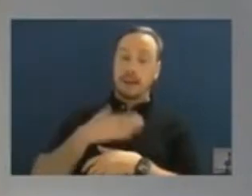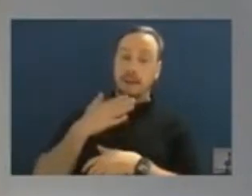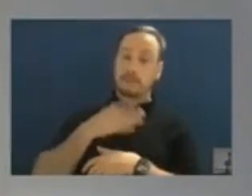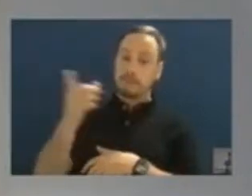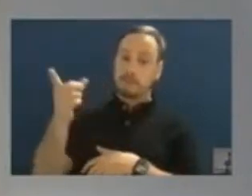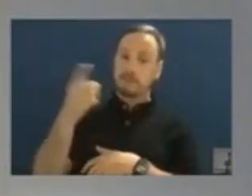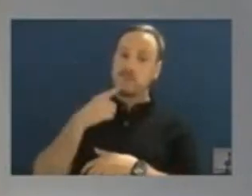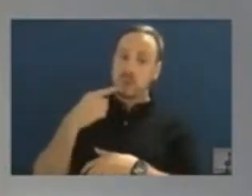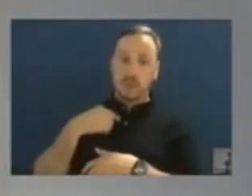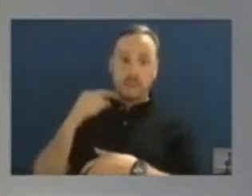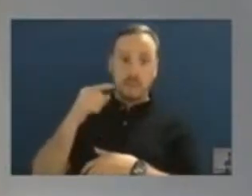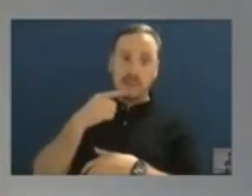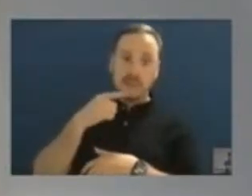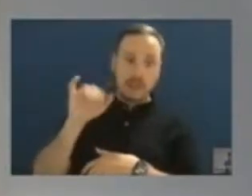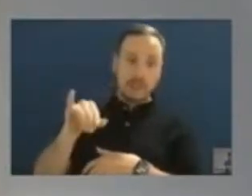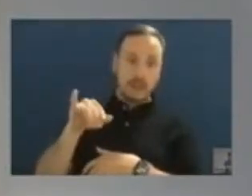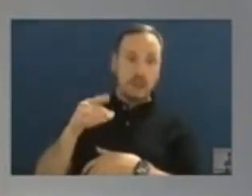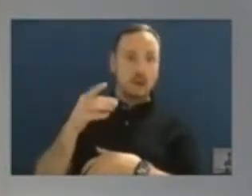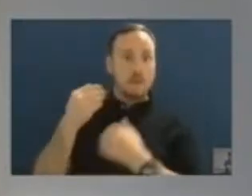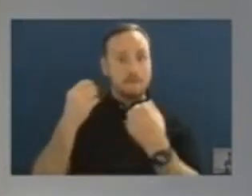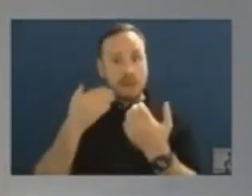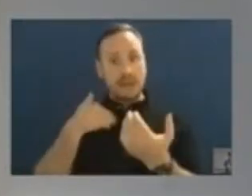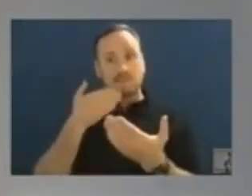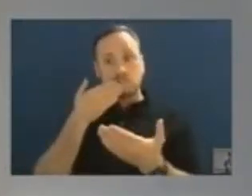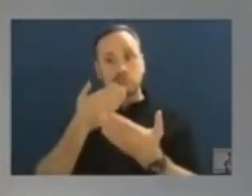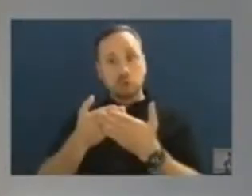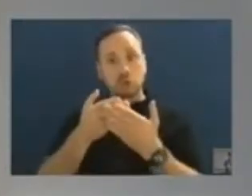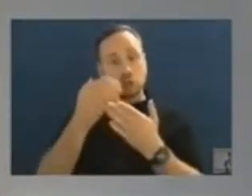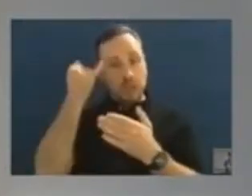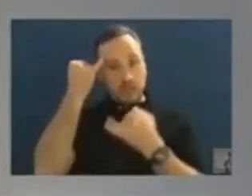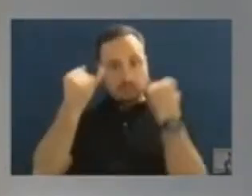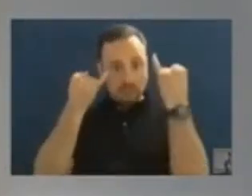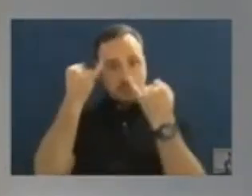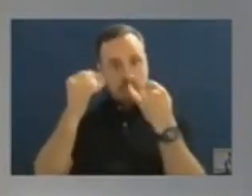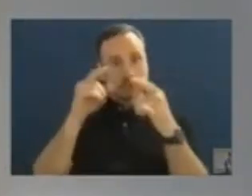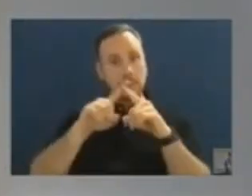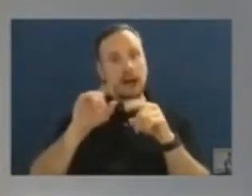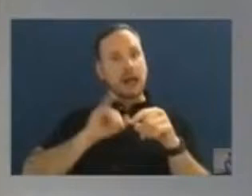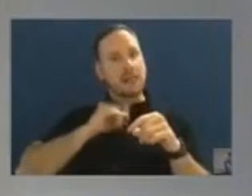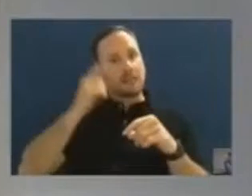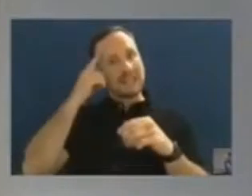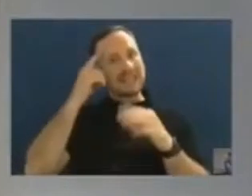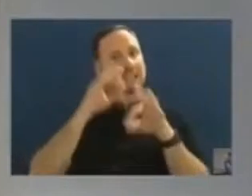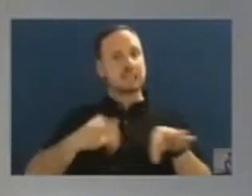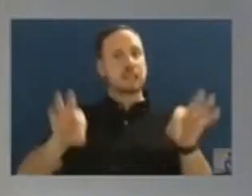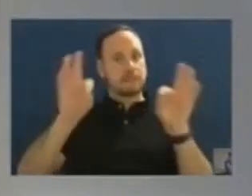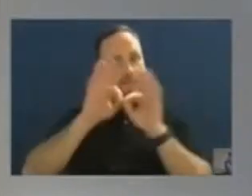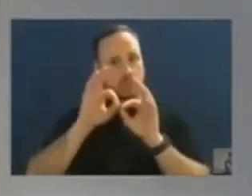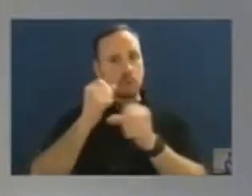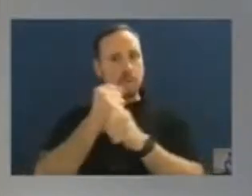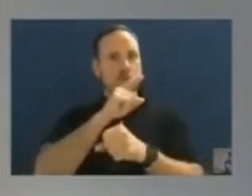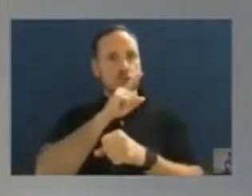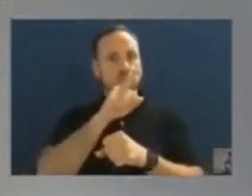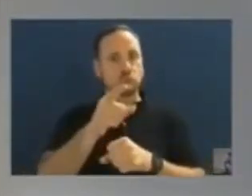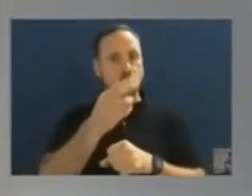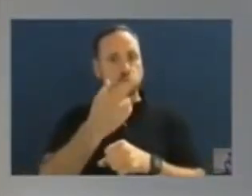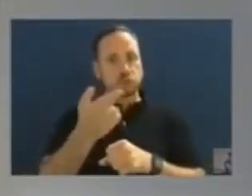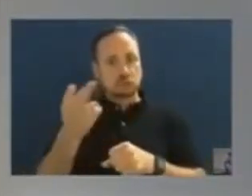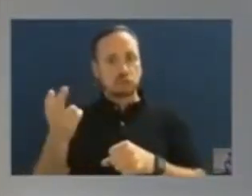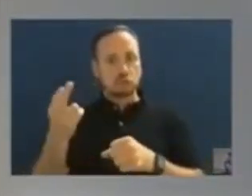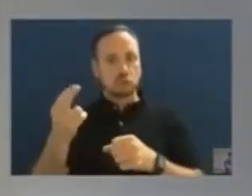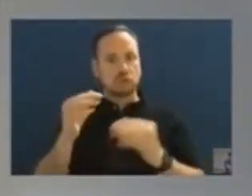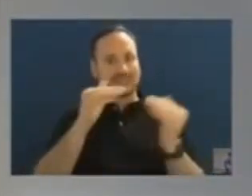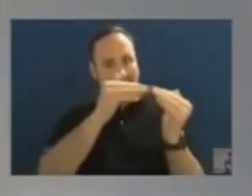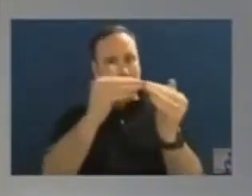ability to implement by school, but I think it's important that we make sure that the resources that we're giving to each school are the same.